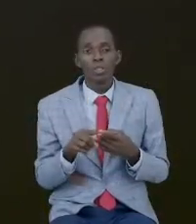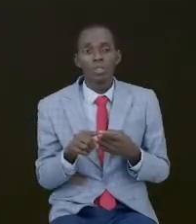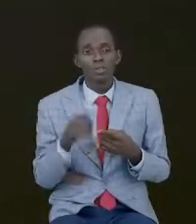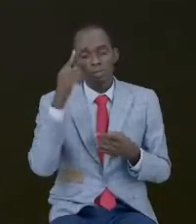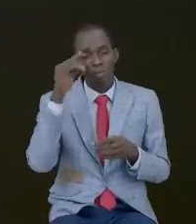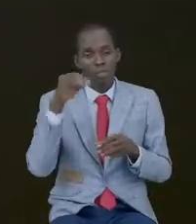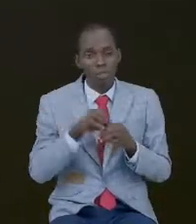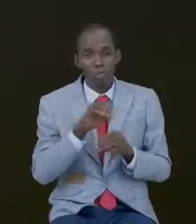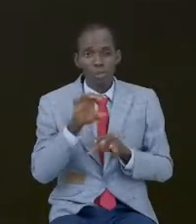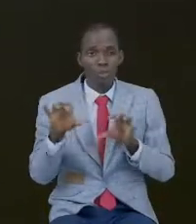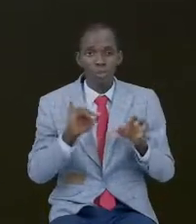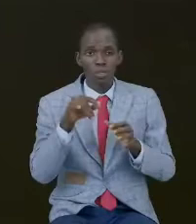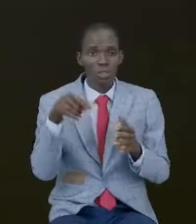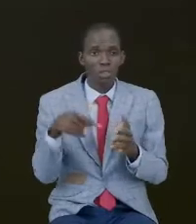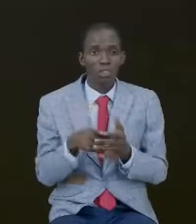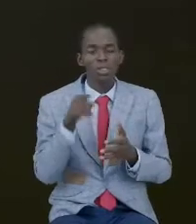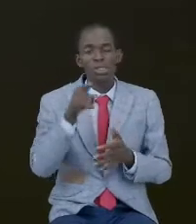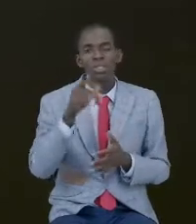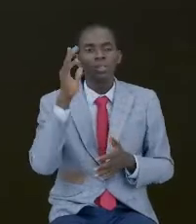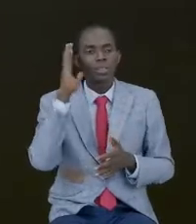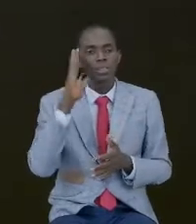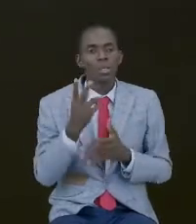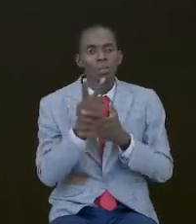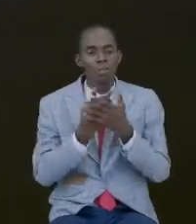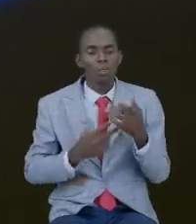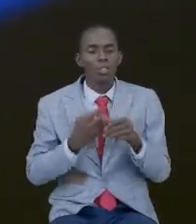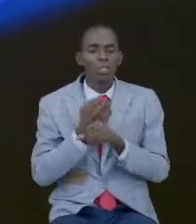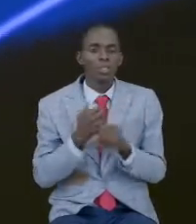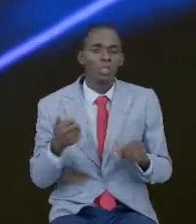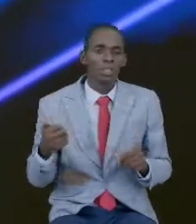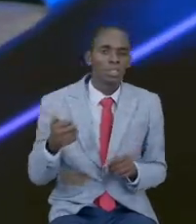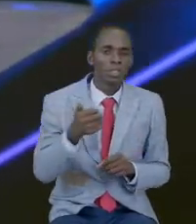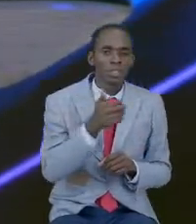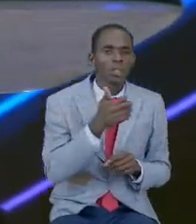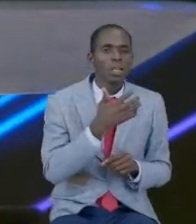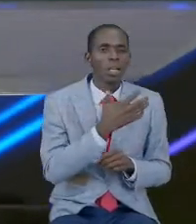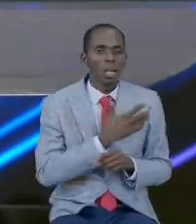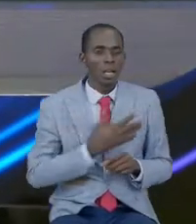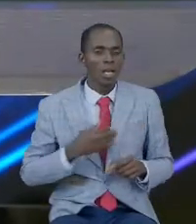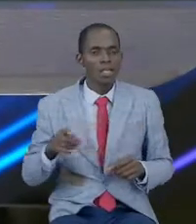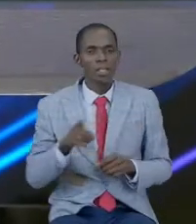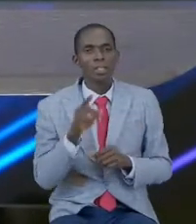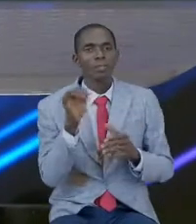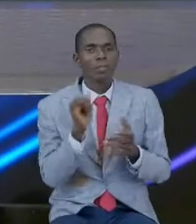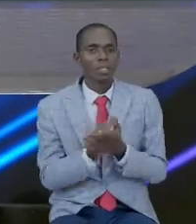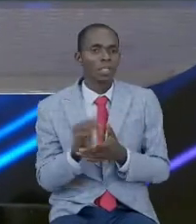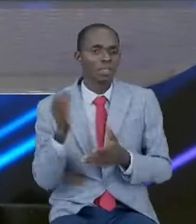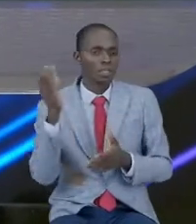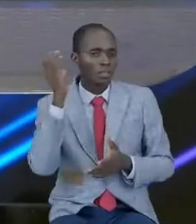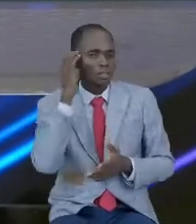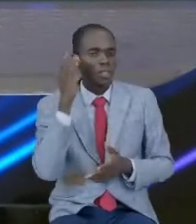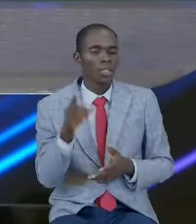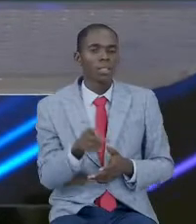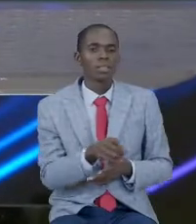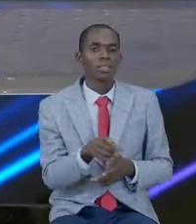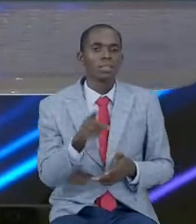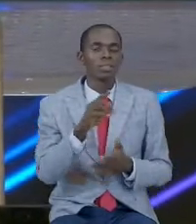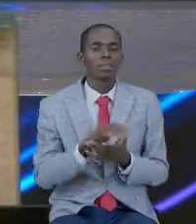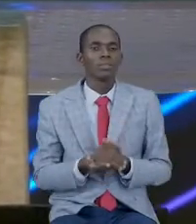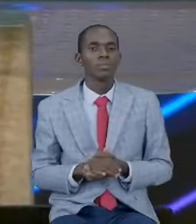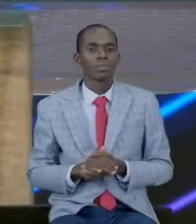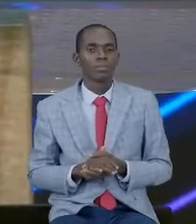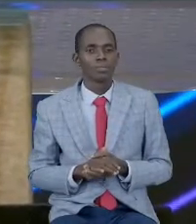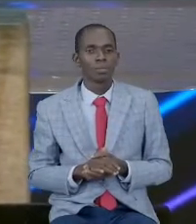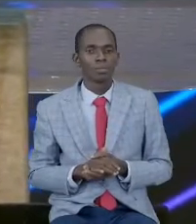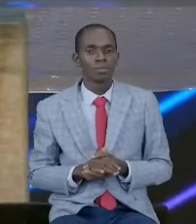this thou shalt both save thyself and them that hear